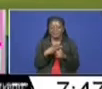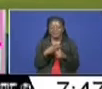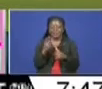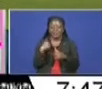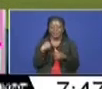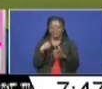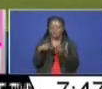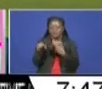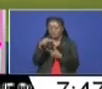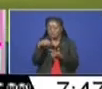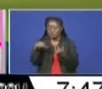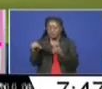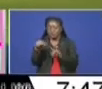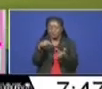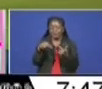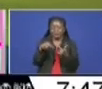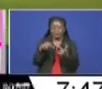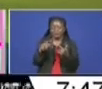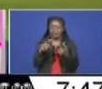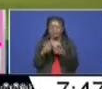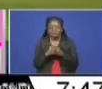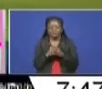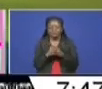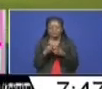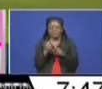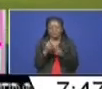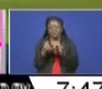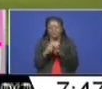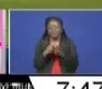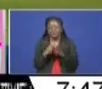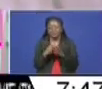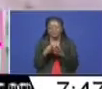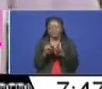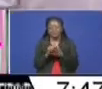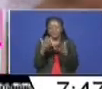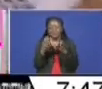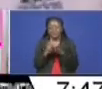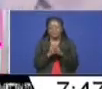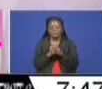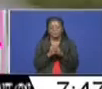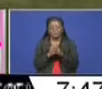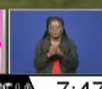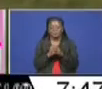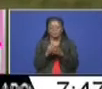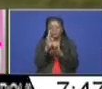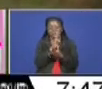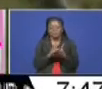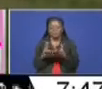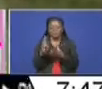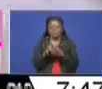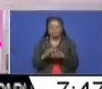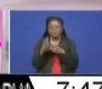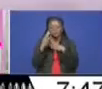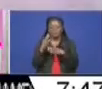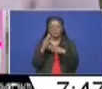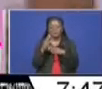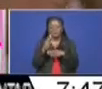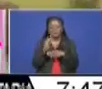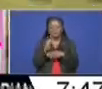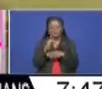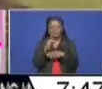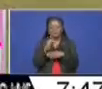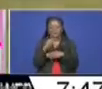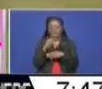bit, try and see if we could get a spark here and there. We got it, and that was key. The University of Bahamas Mingos softball team on the